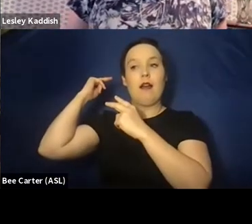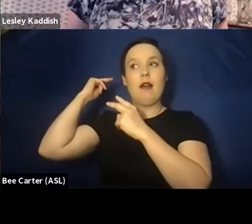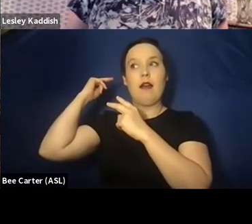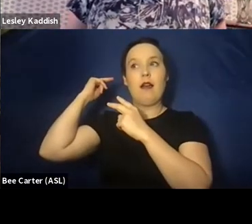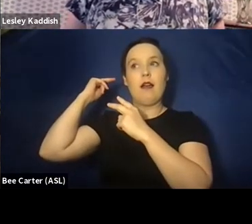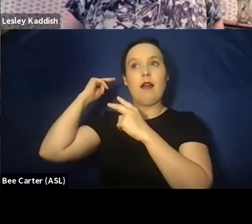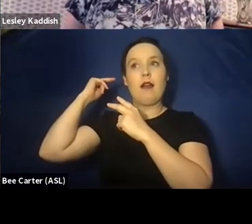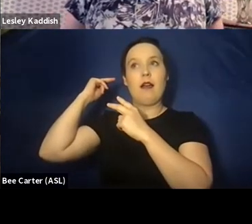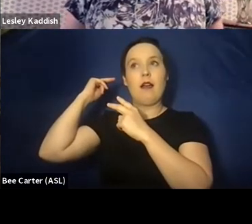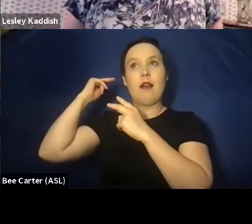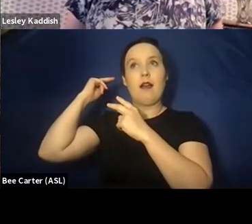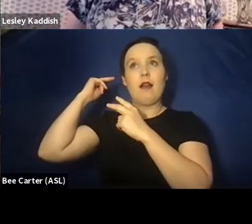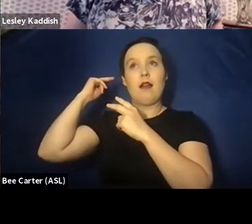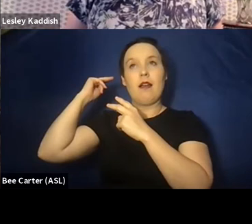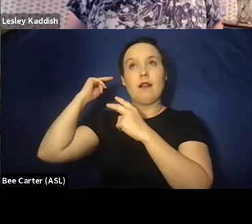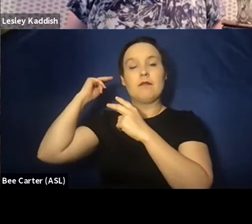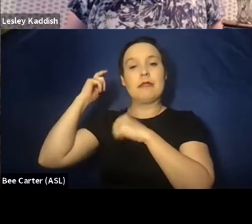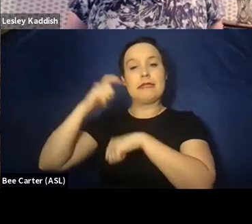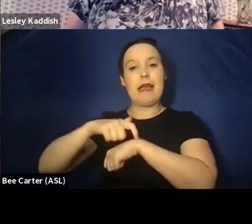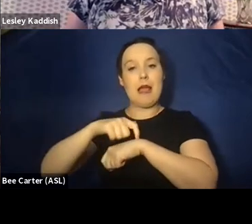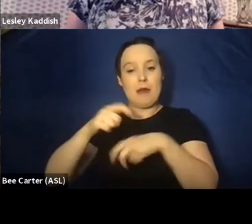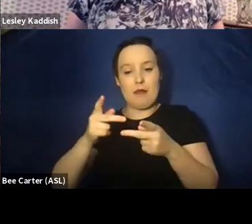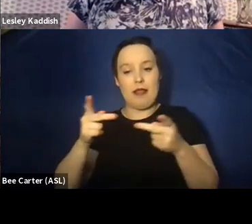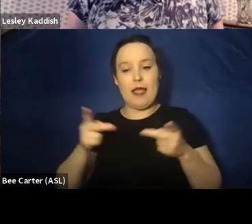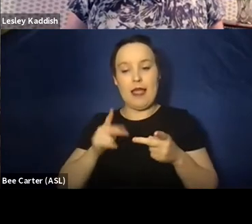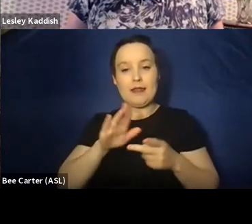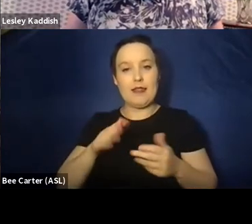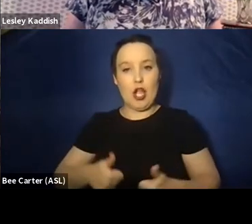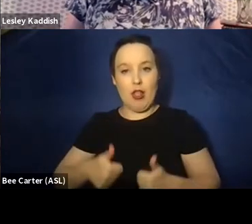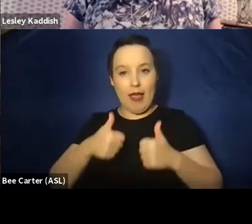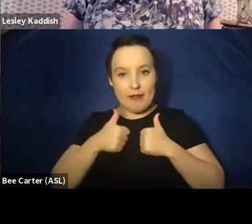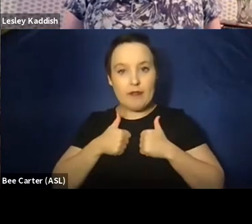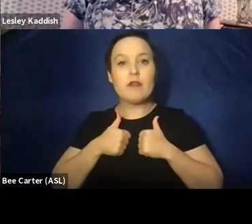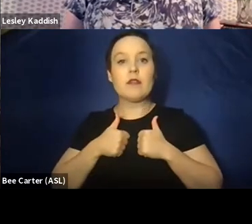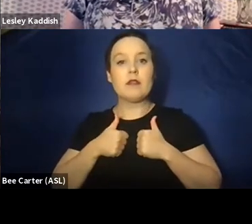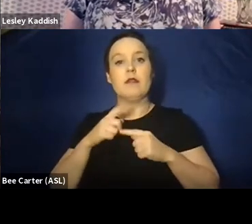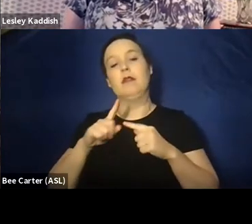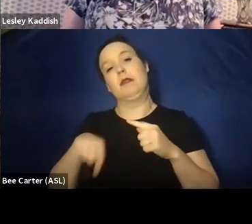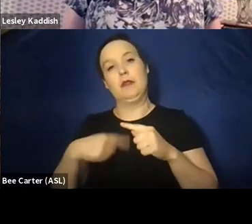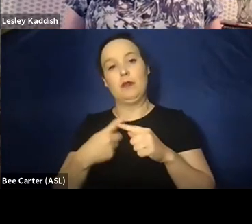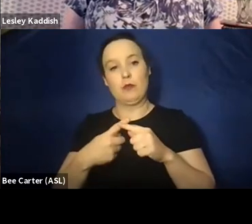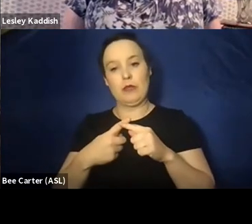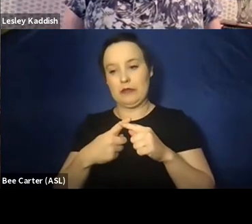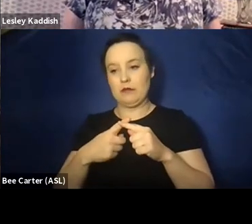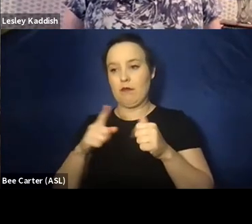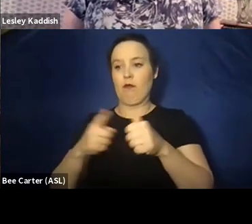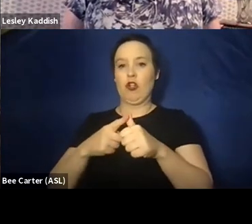a time space in their life when they were first introduced to these kinds of